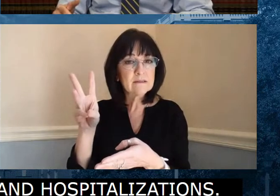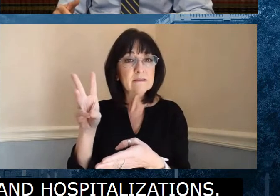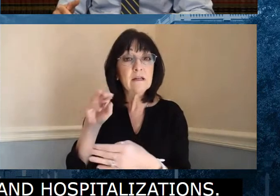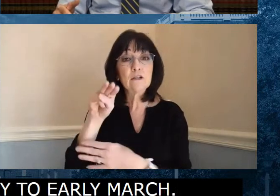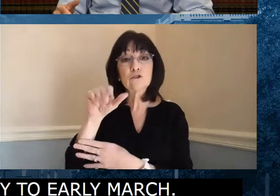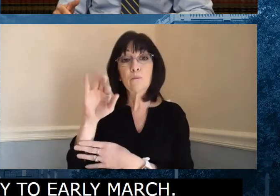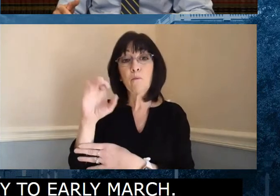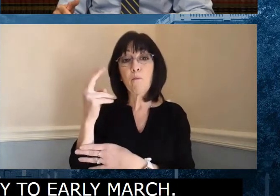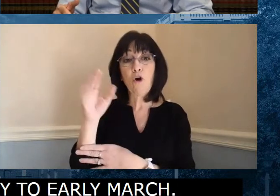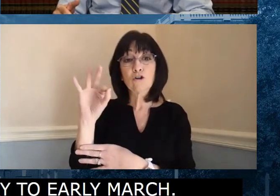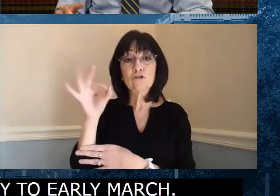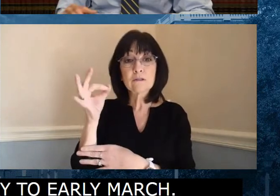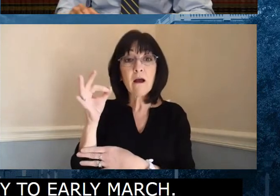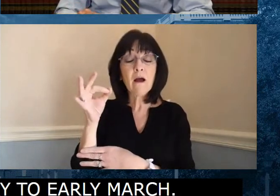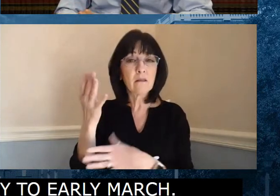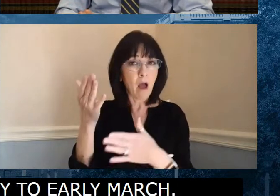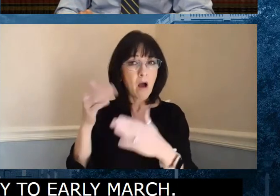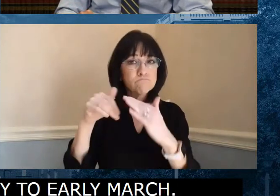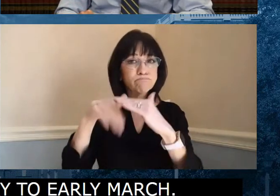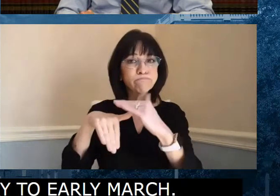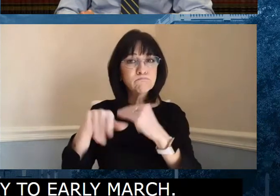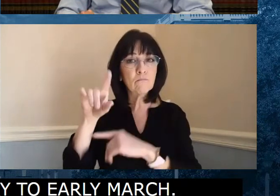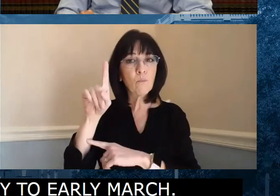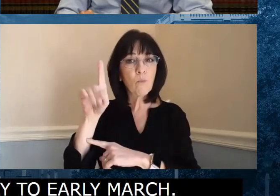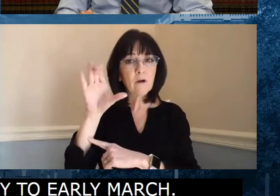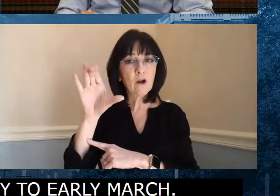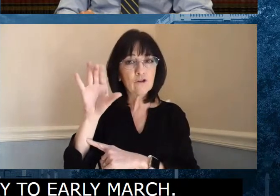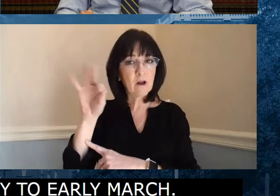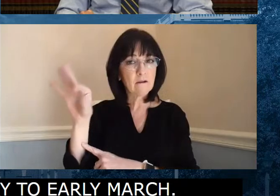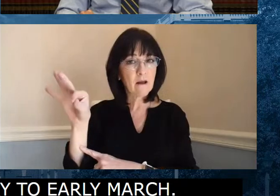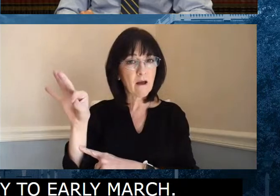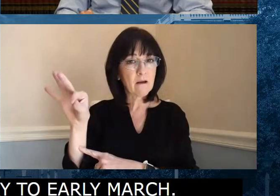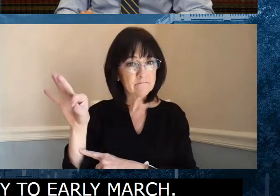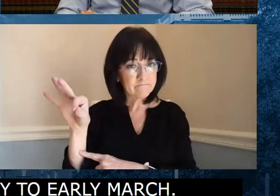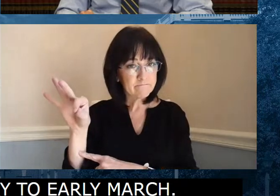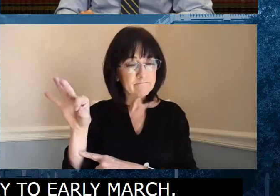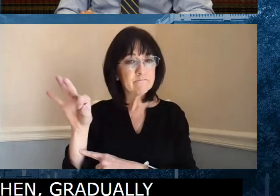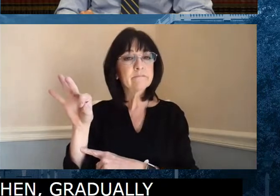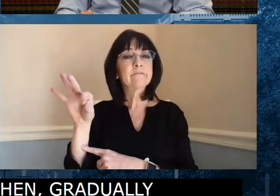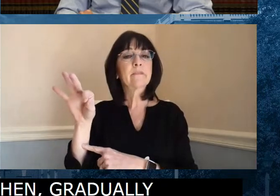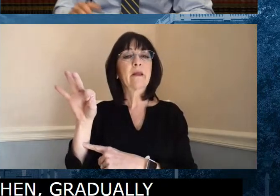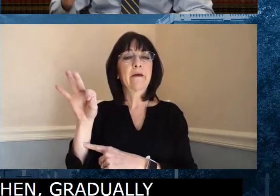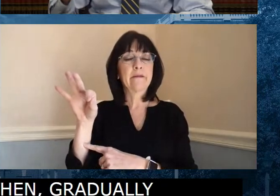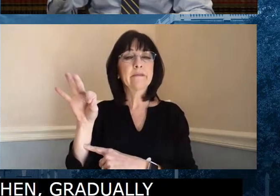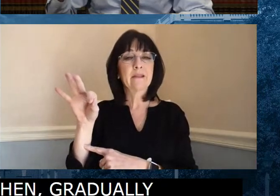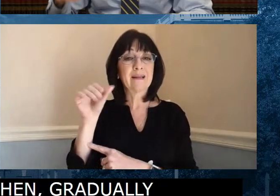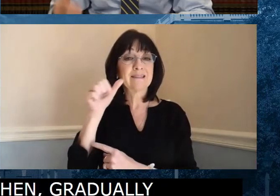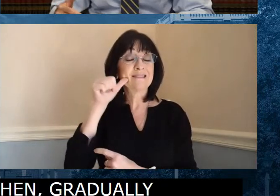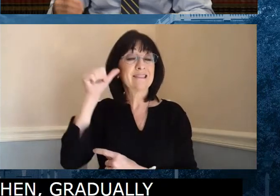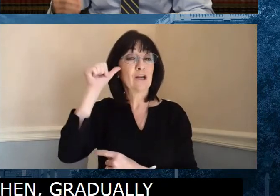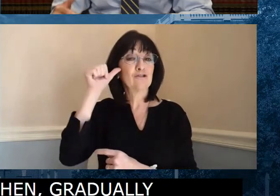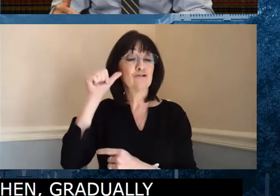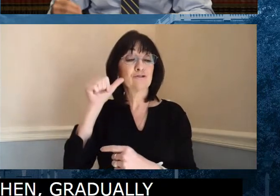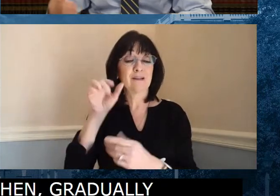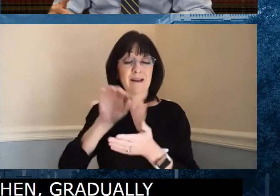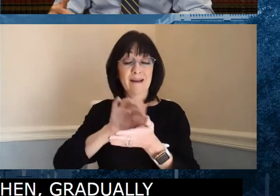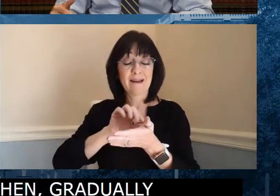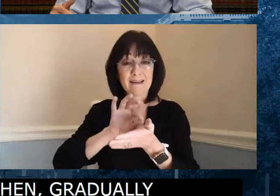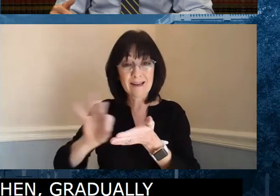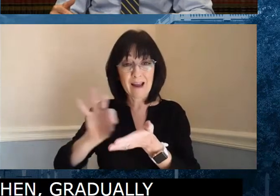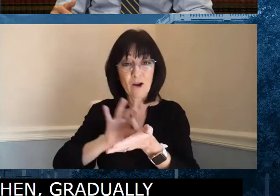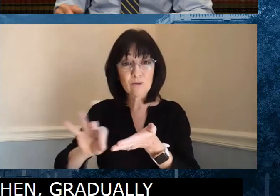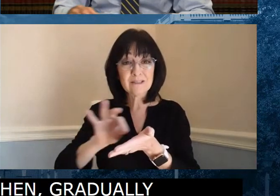gradually growing there to 163 as of yesterday, April the 19th. We want to flatten that